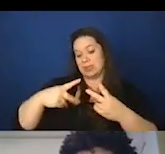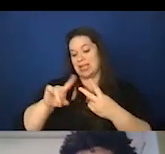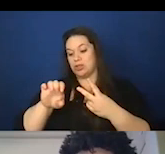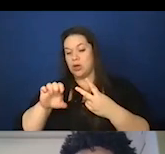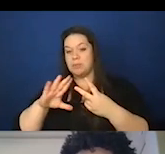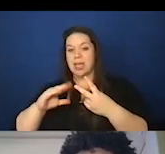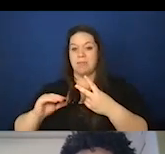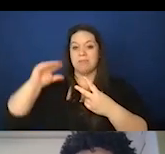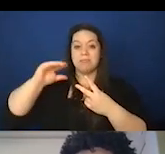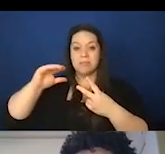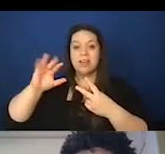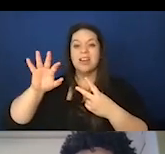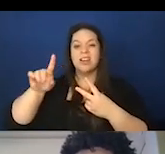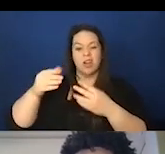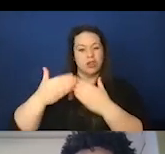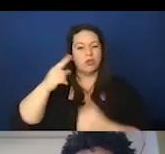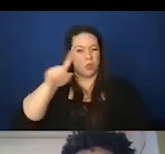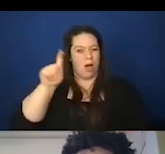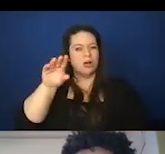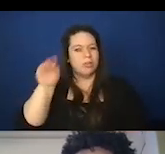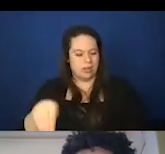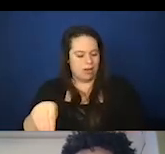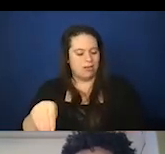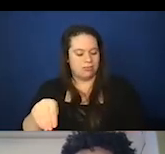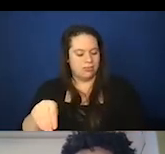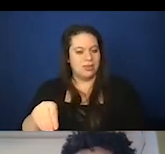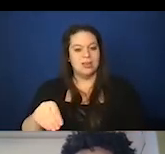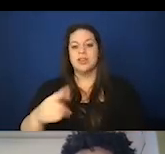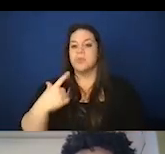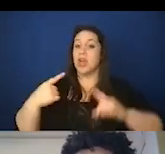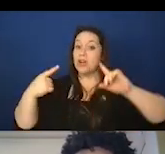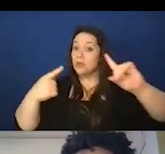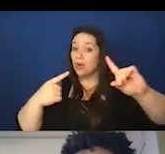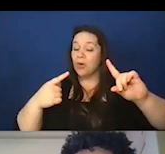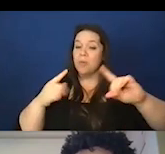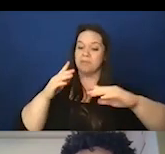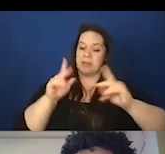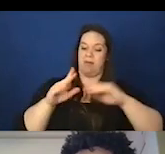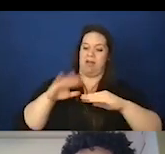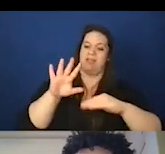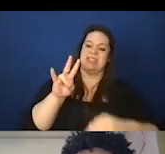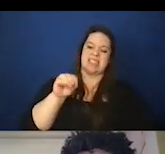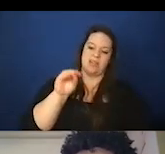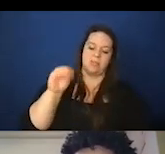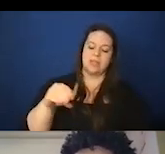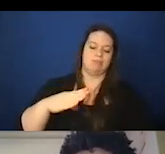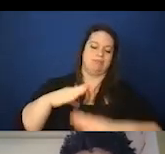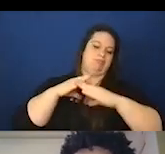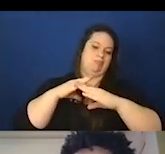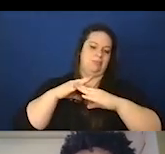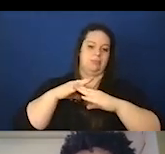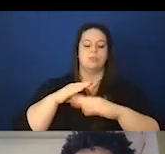you closer to 100. So that's what we ultimately want to do, try to get people above 70%